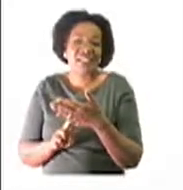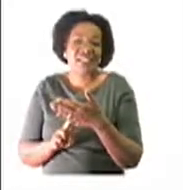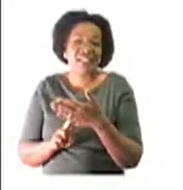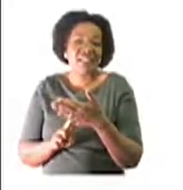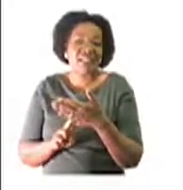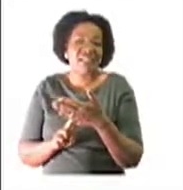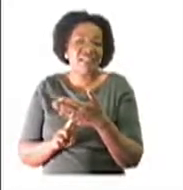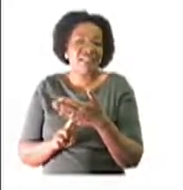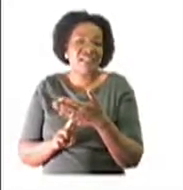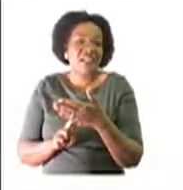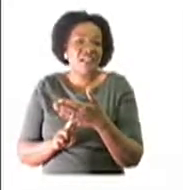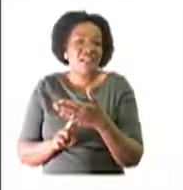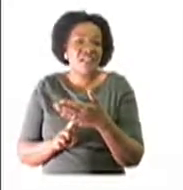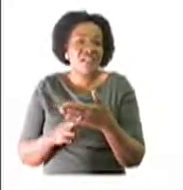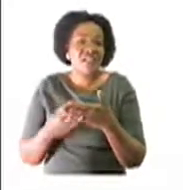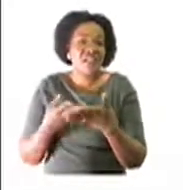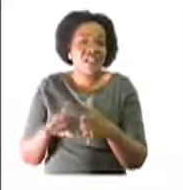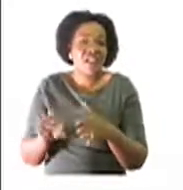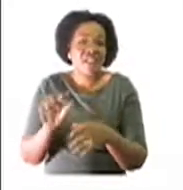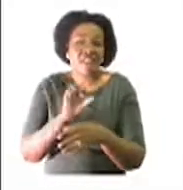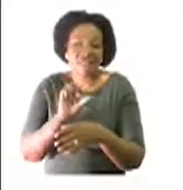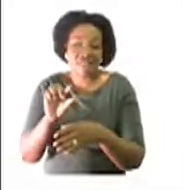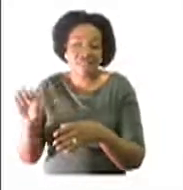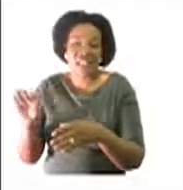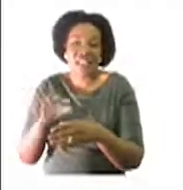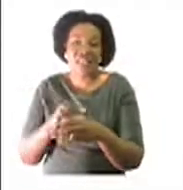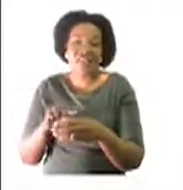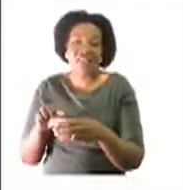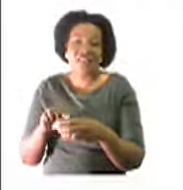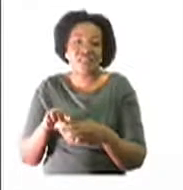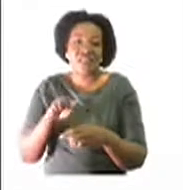following sentences. Number 1, this